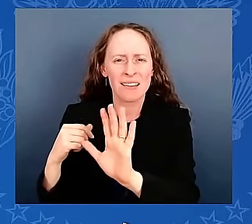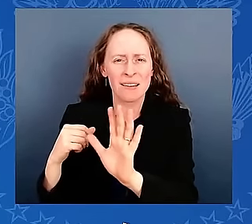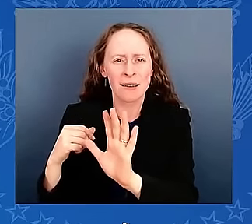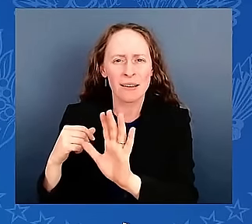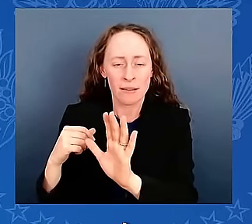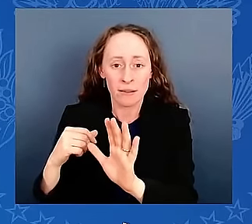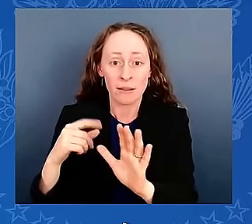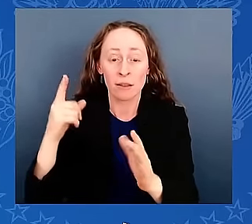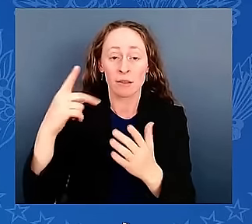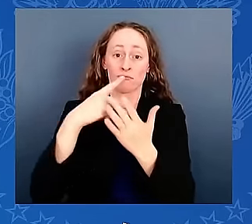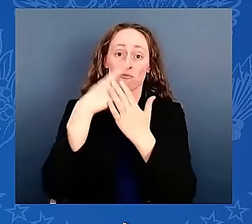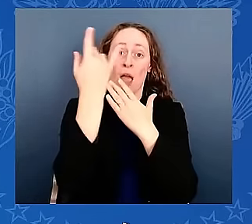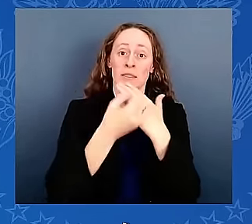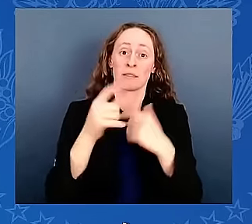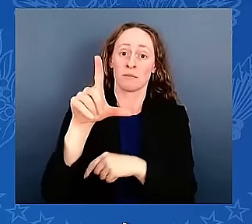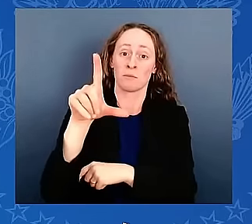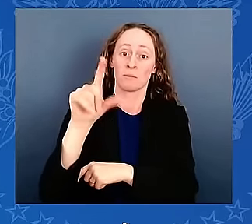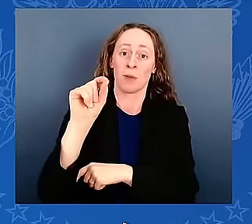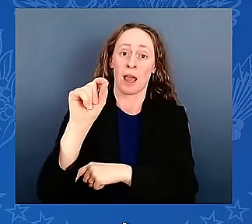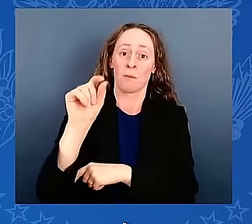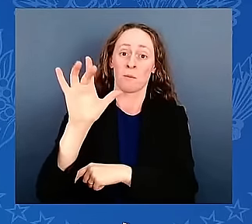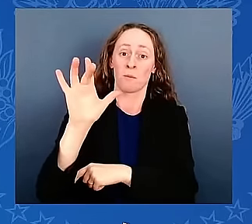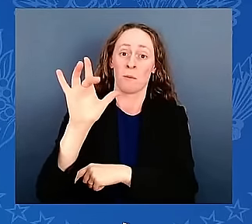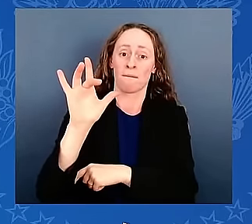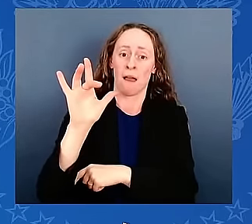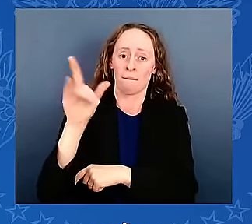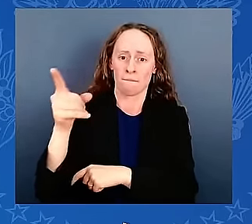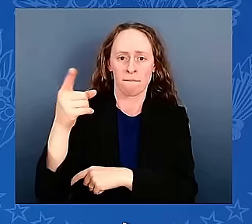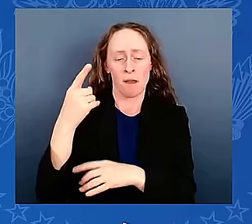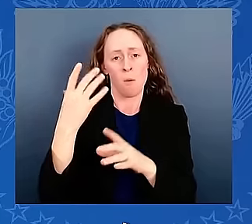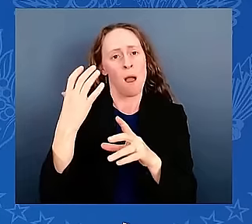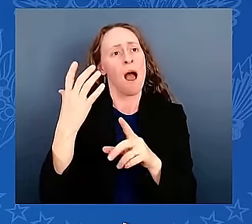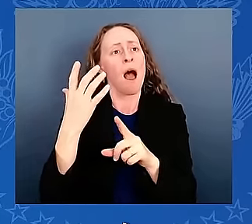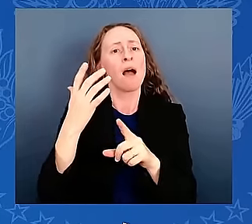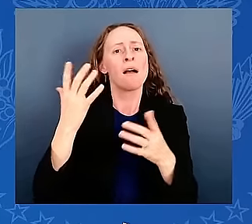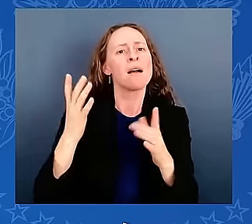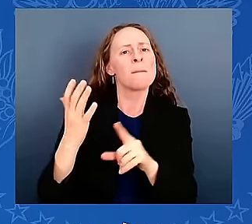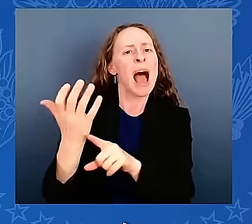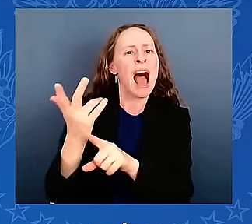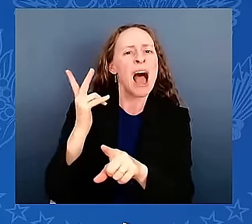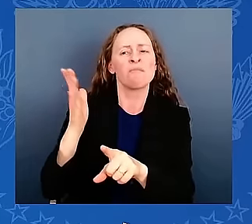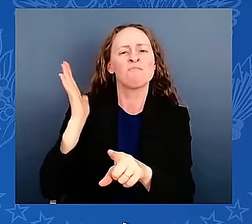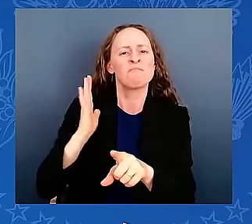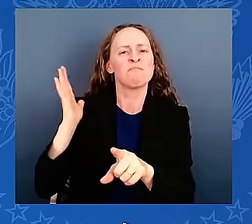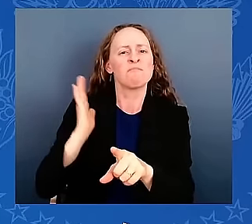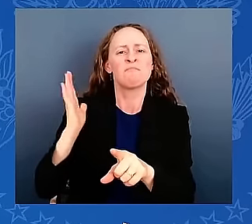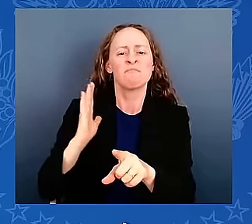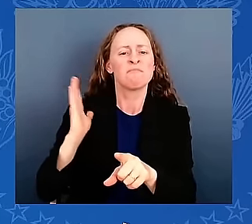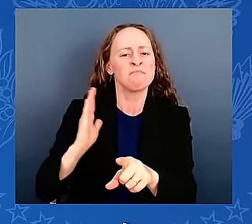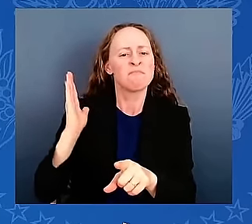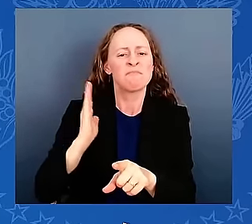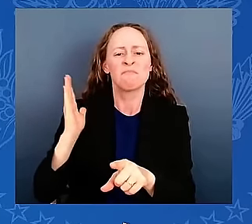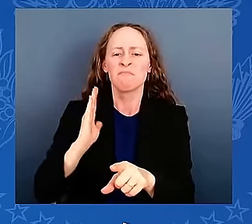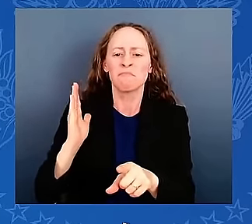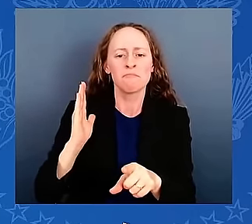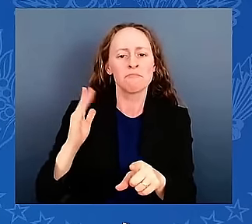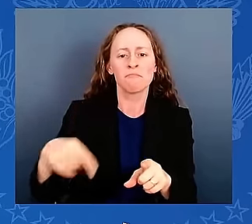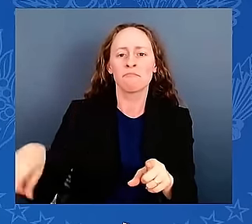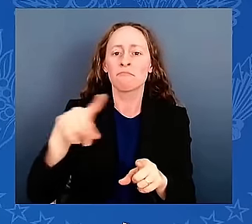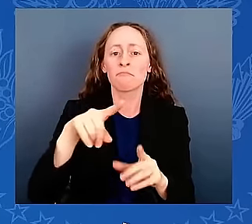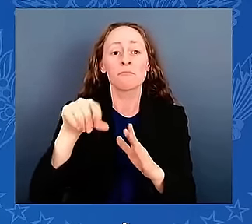to return back the rights to states. For those of us who live in the South, we know when